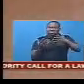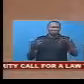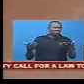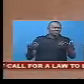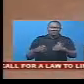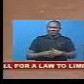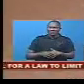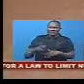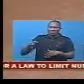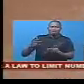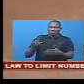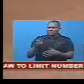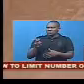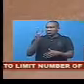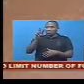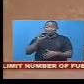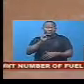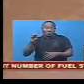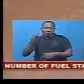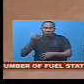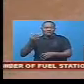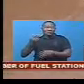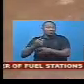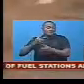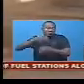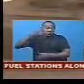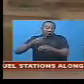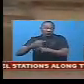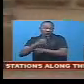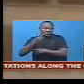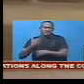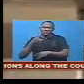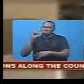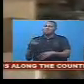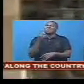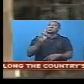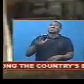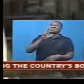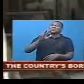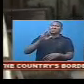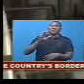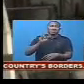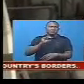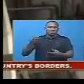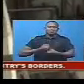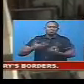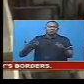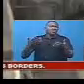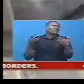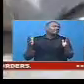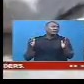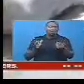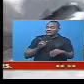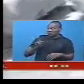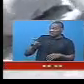of producing at its maximum of 12 million gallons a day, it can supply only 3 million gallons. Mr. Dauda said there